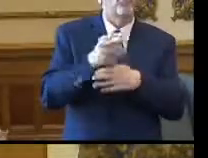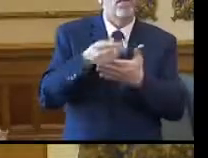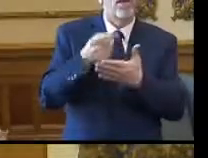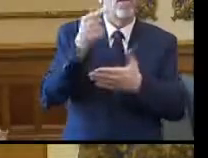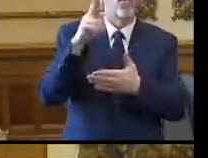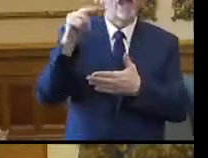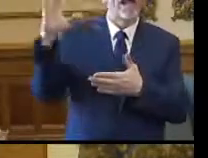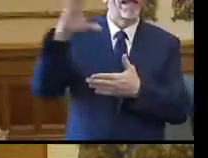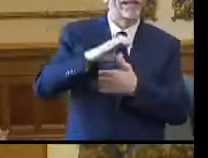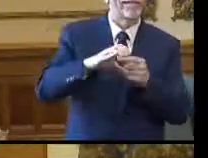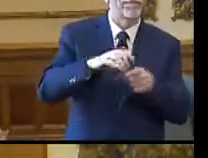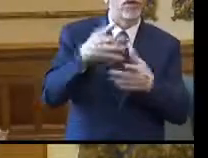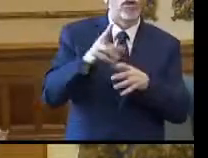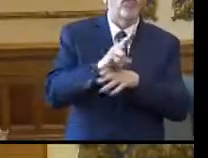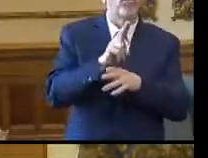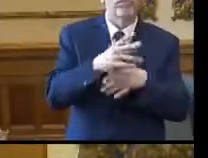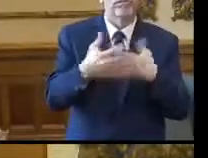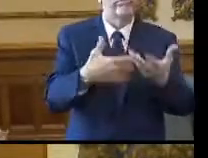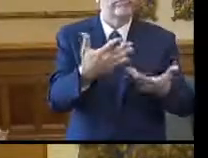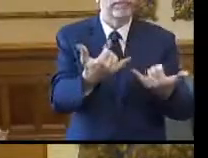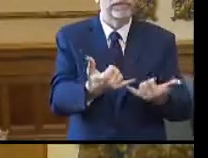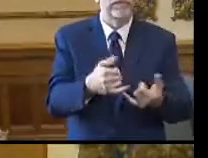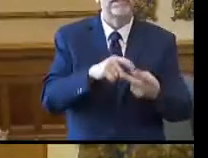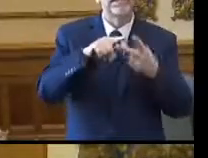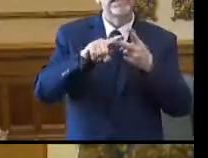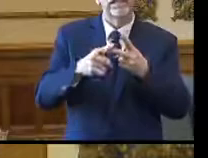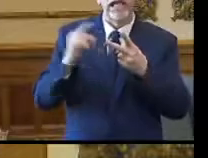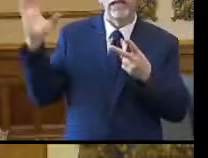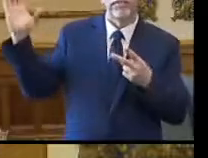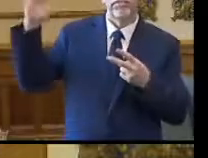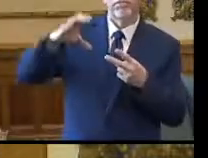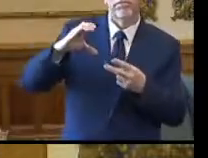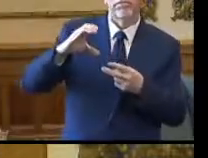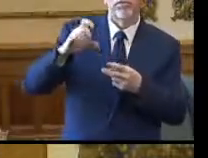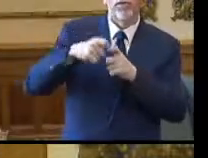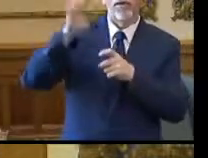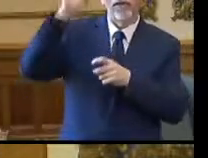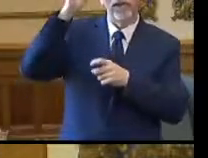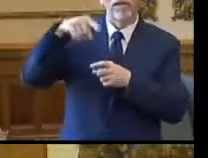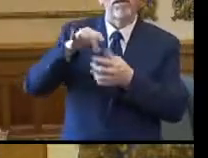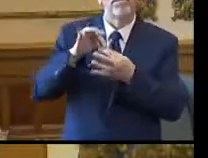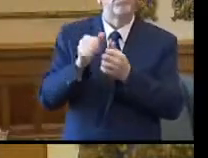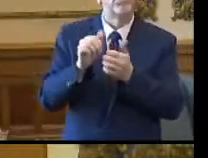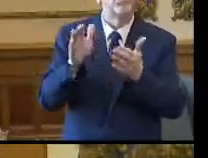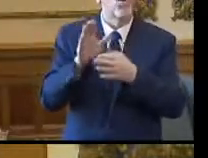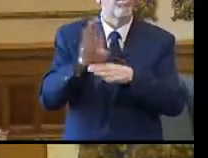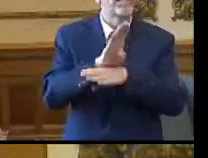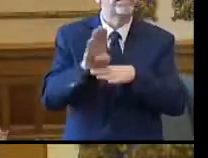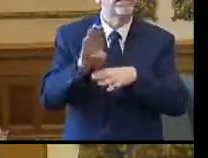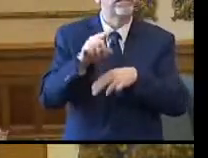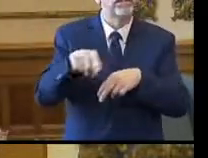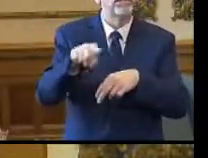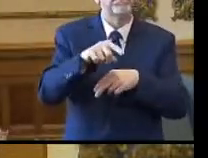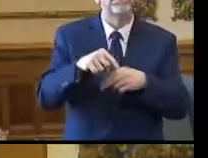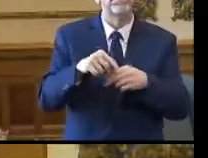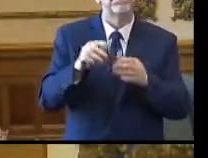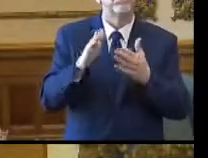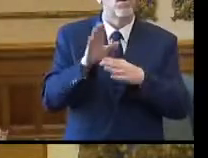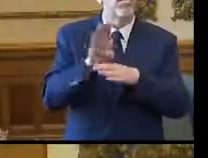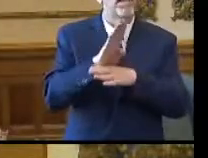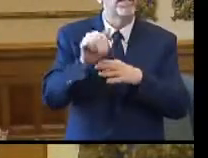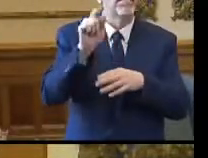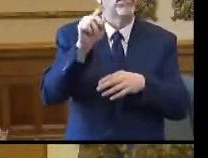money already. The second installment dealt specifically with small businesses, the Small